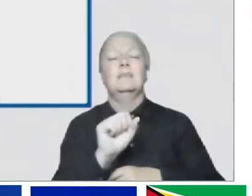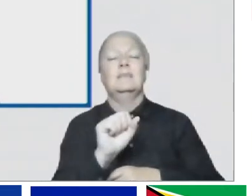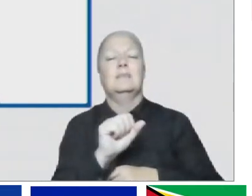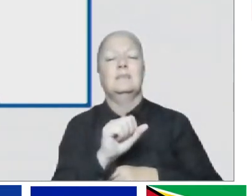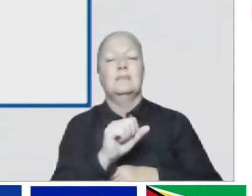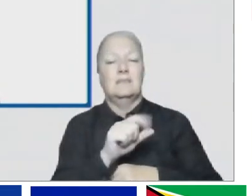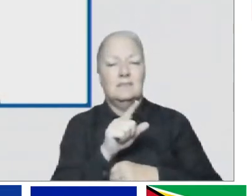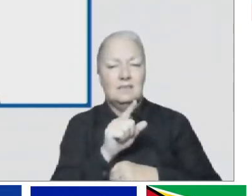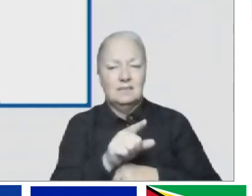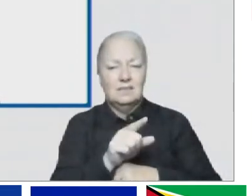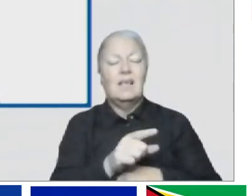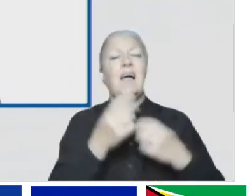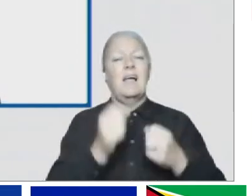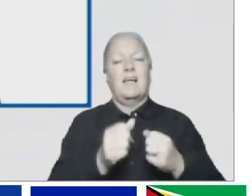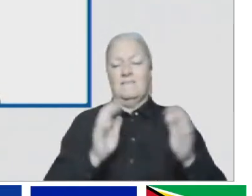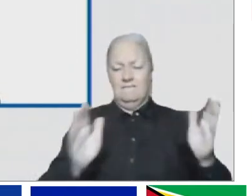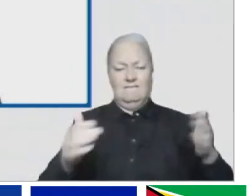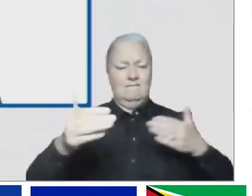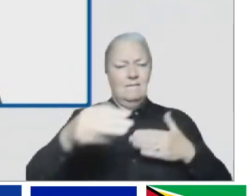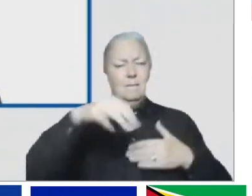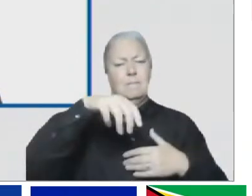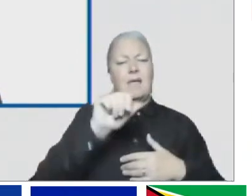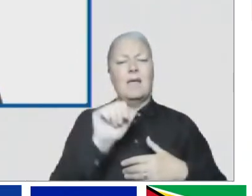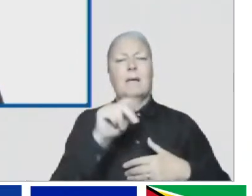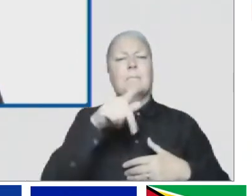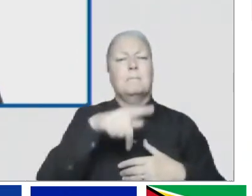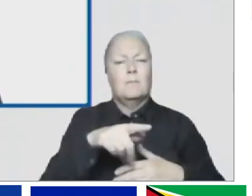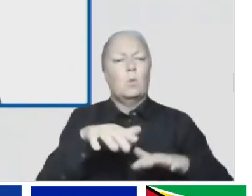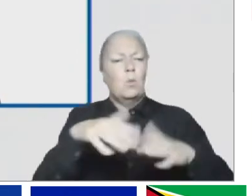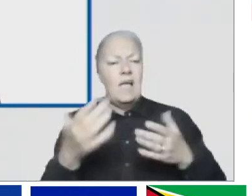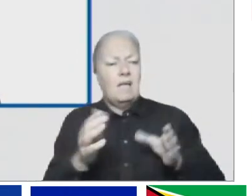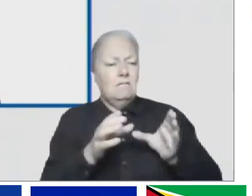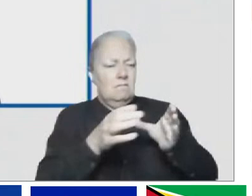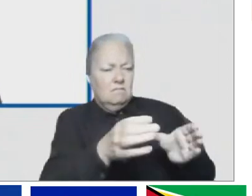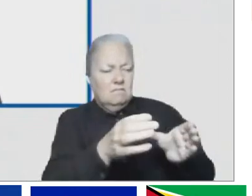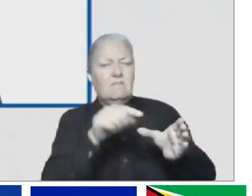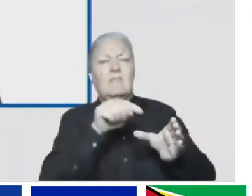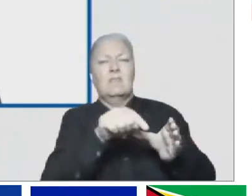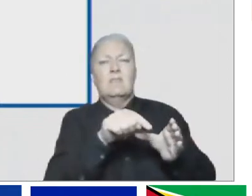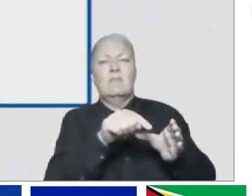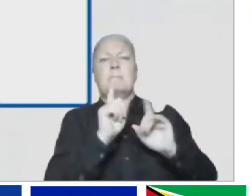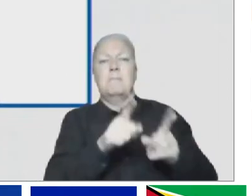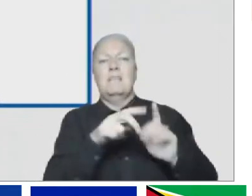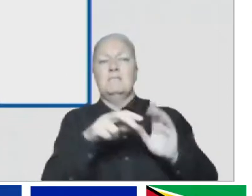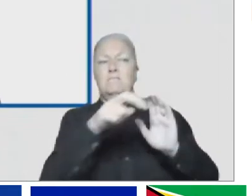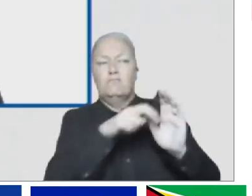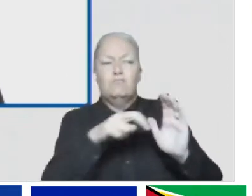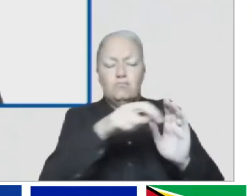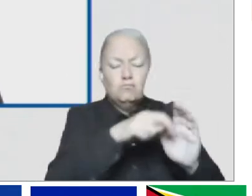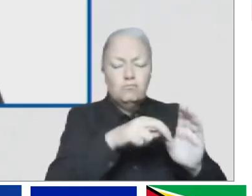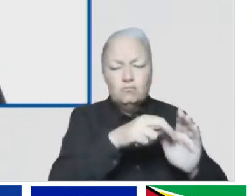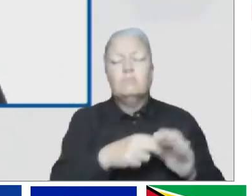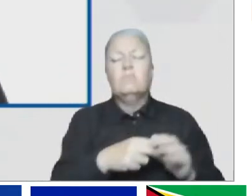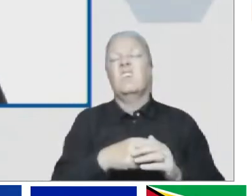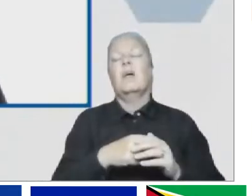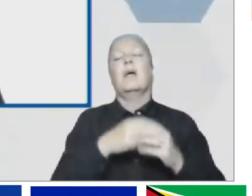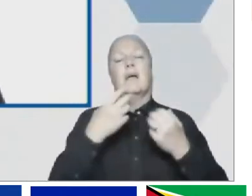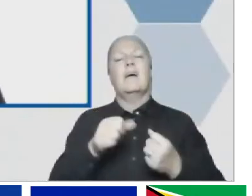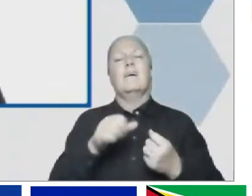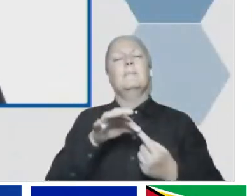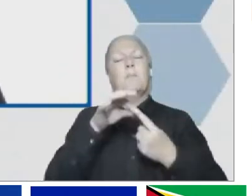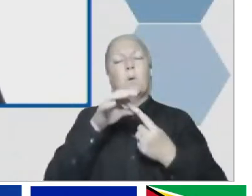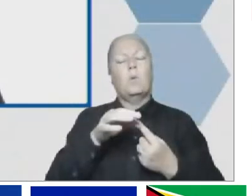quarantine areas, COVID-19 case maps, and the mapping of other critical facilities, such as the distribution